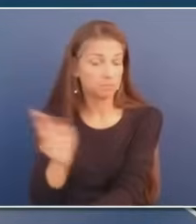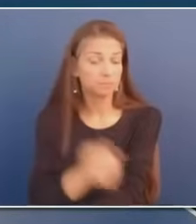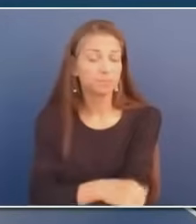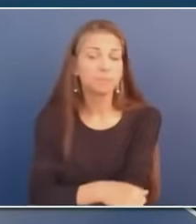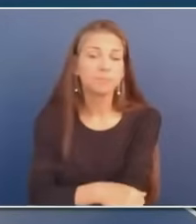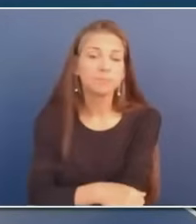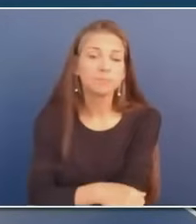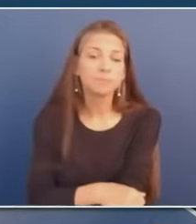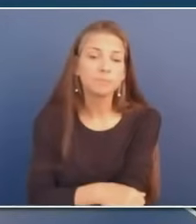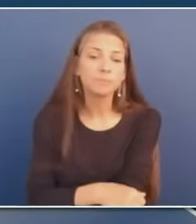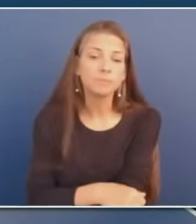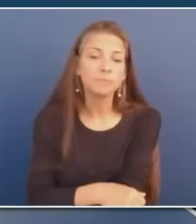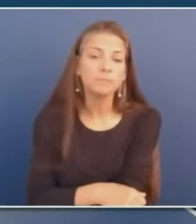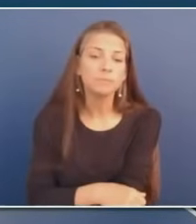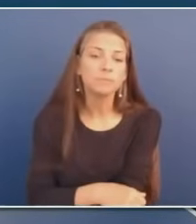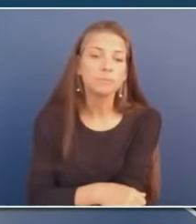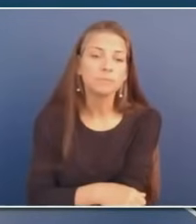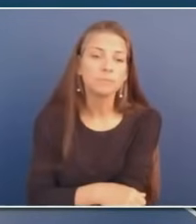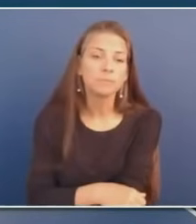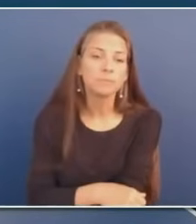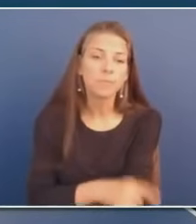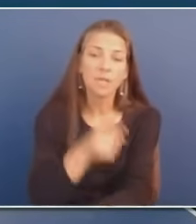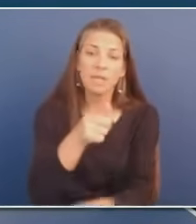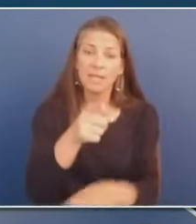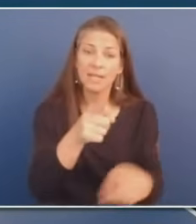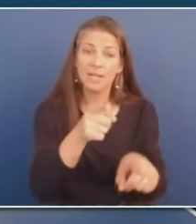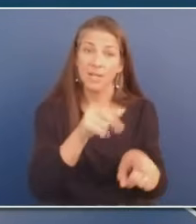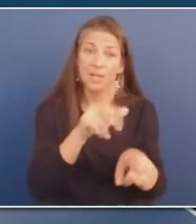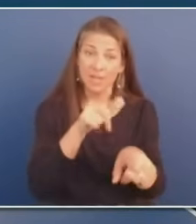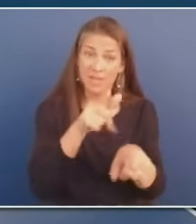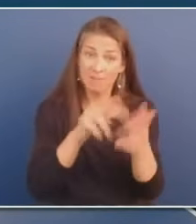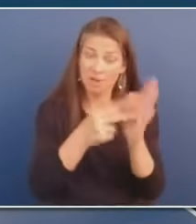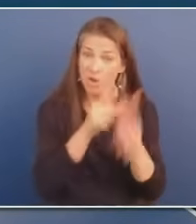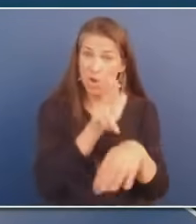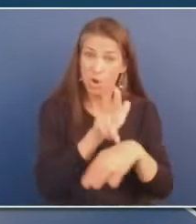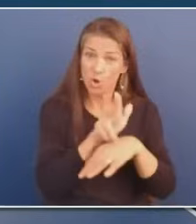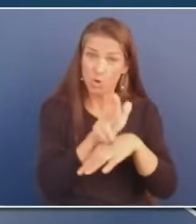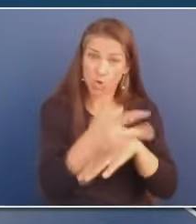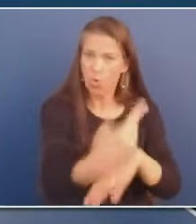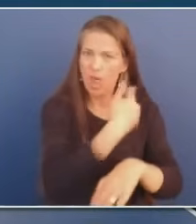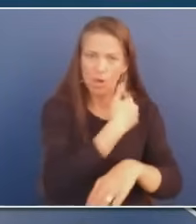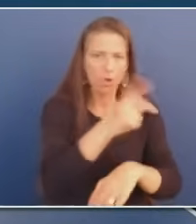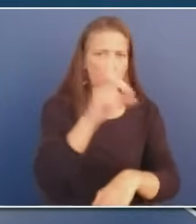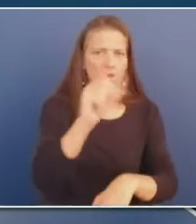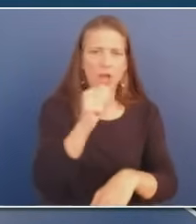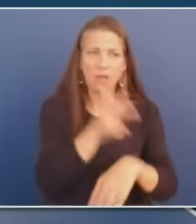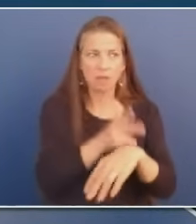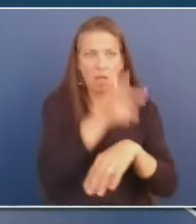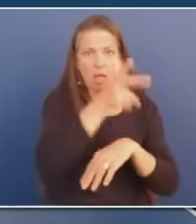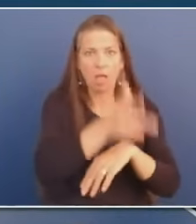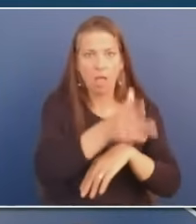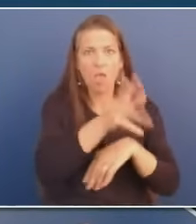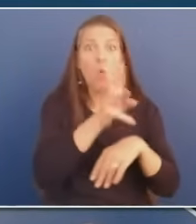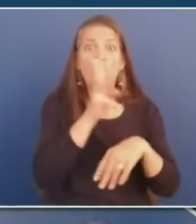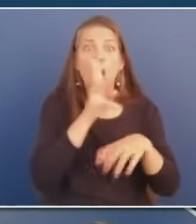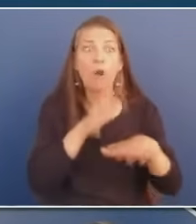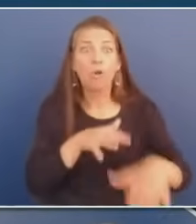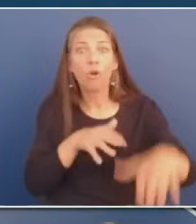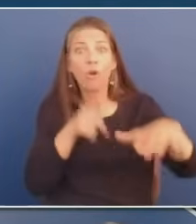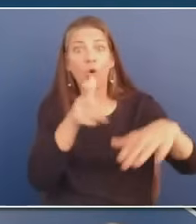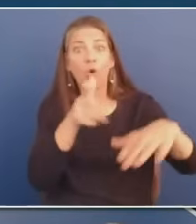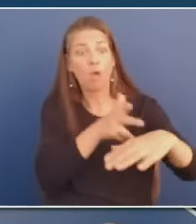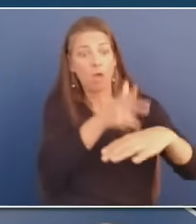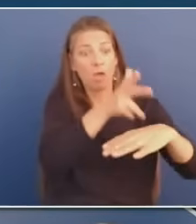to the next slide. Turn around. Don't drown. I keep thinking about making it through all the most